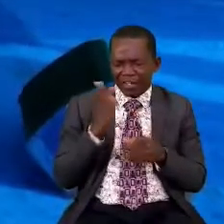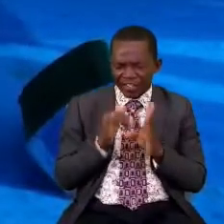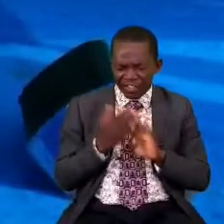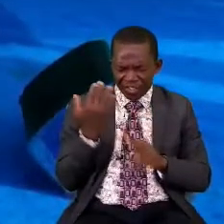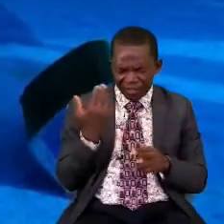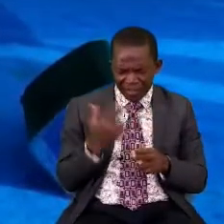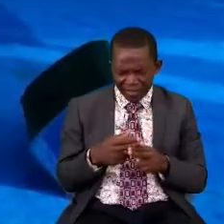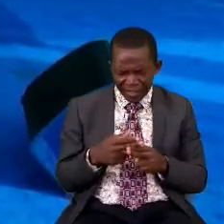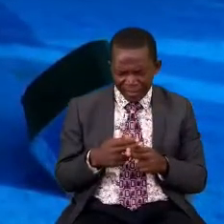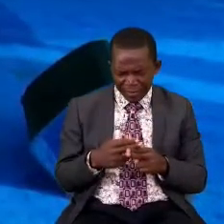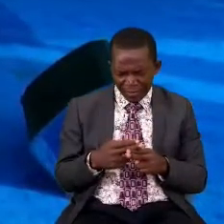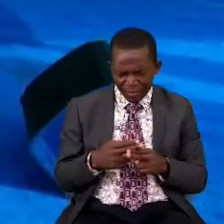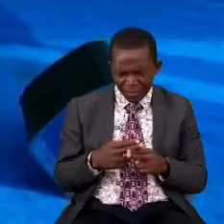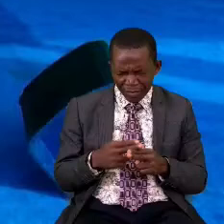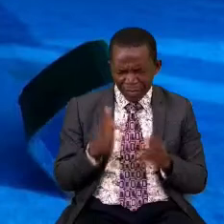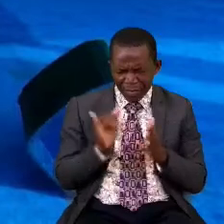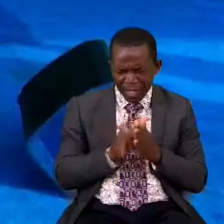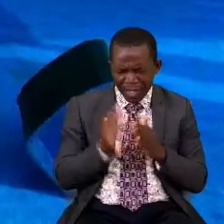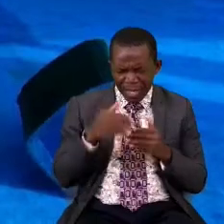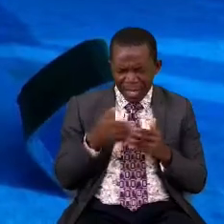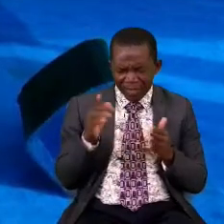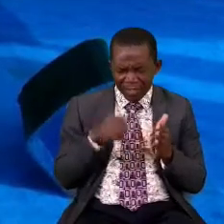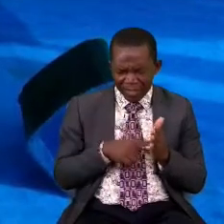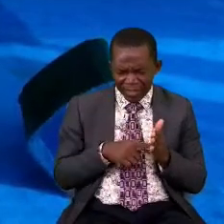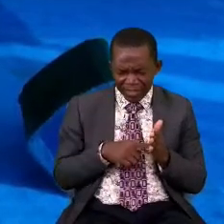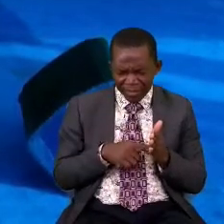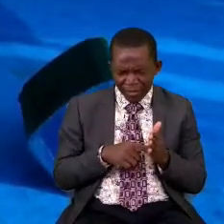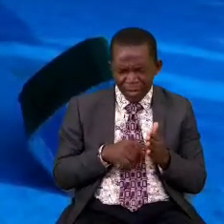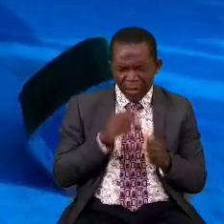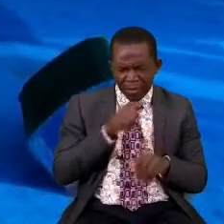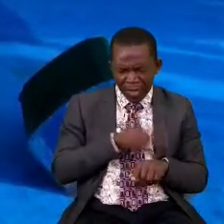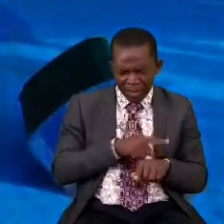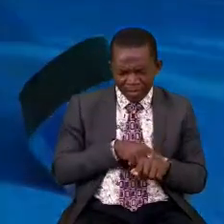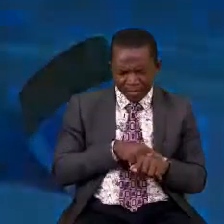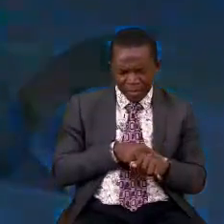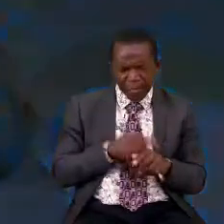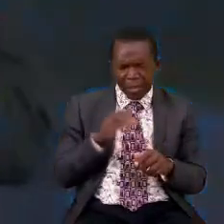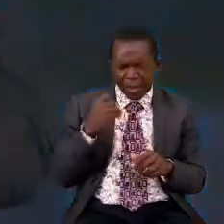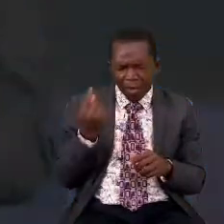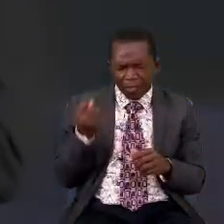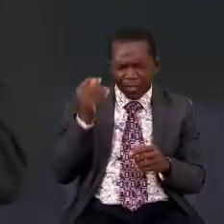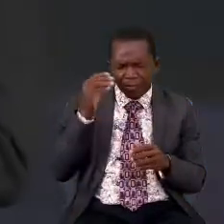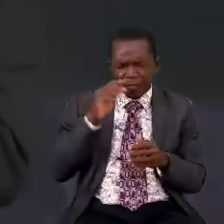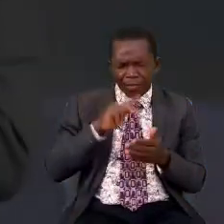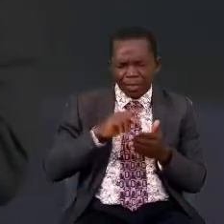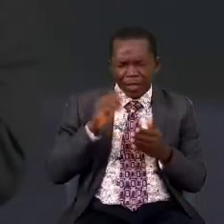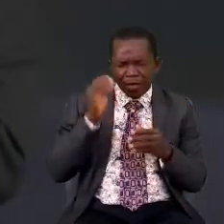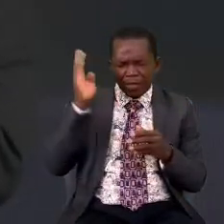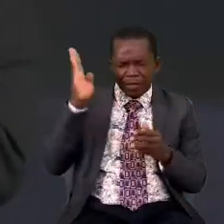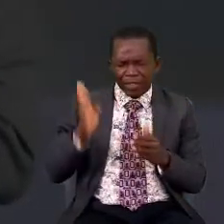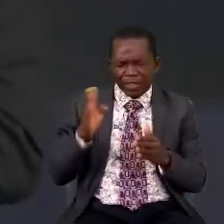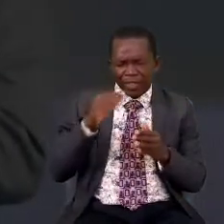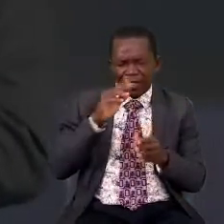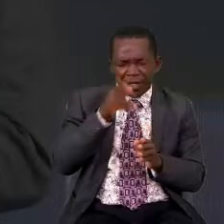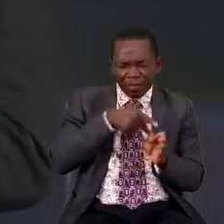ministers and the professionals and Christian leaders meeting together for such a conference like